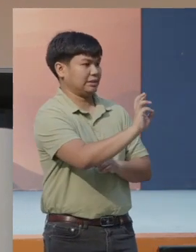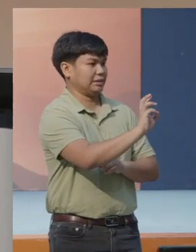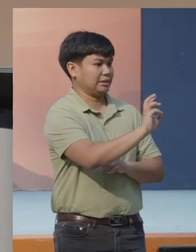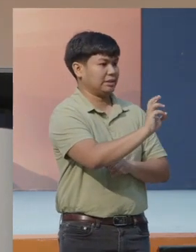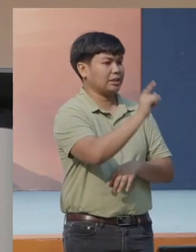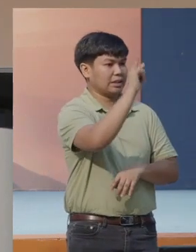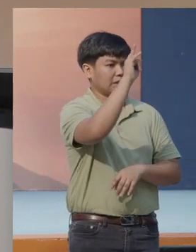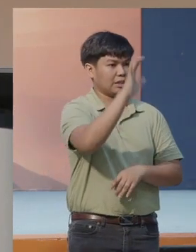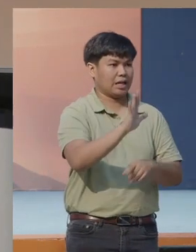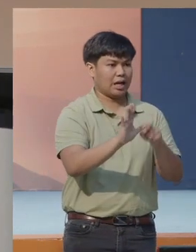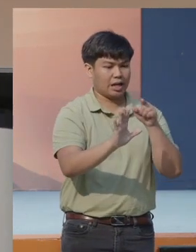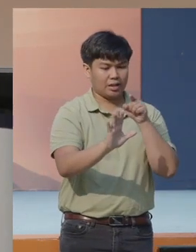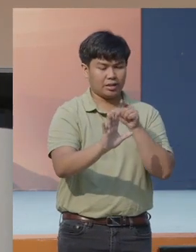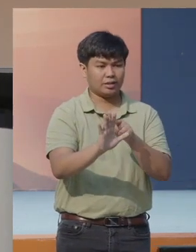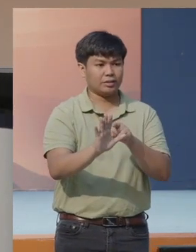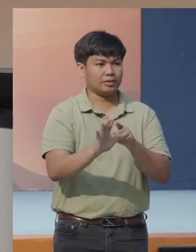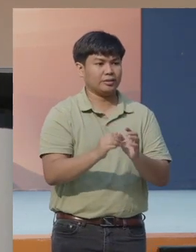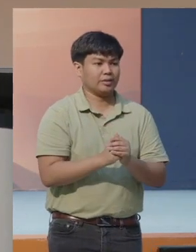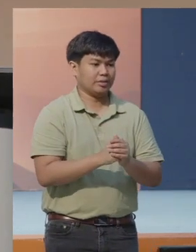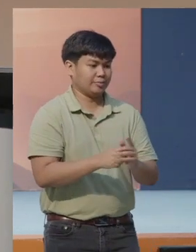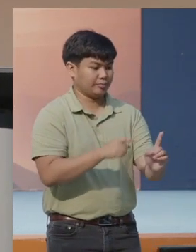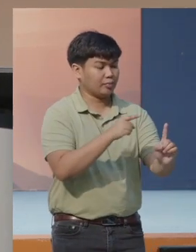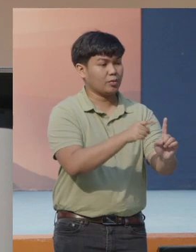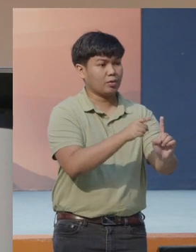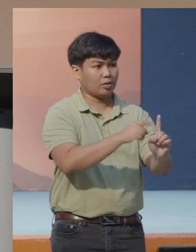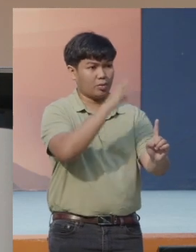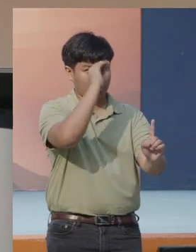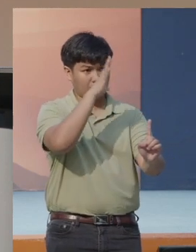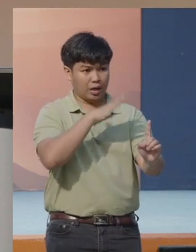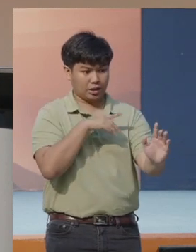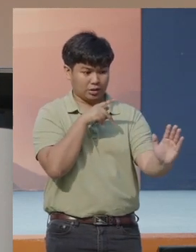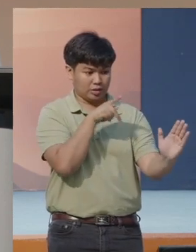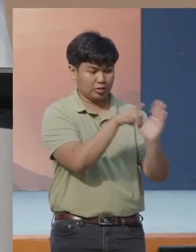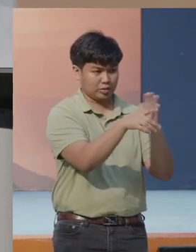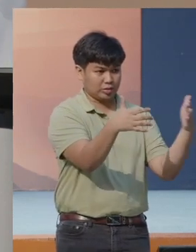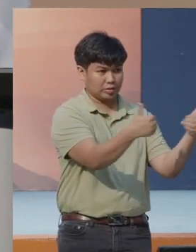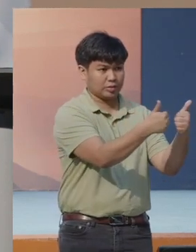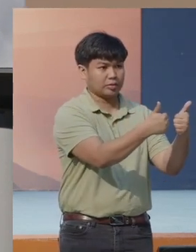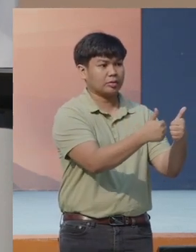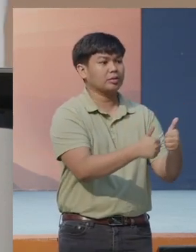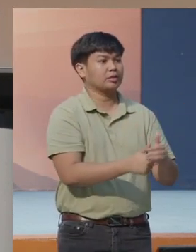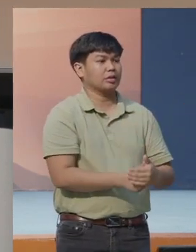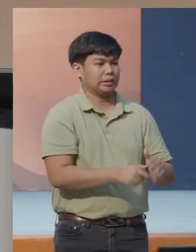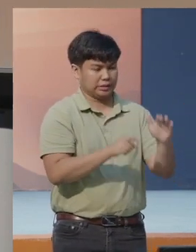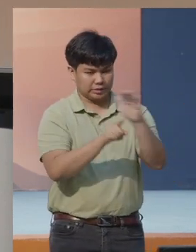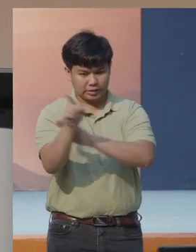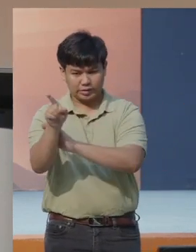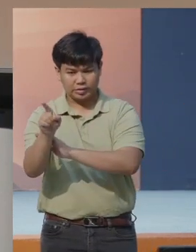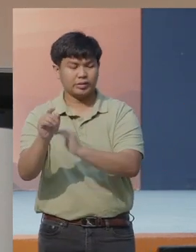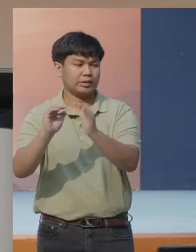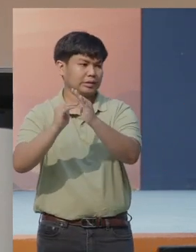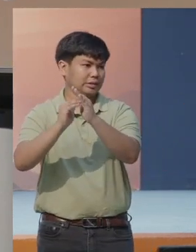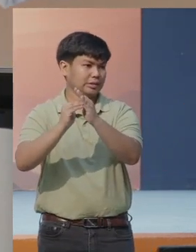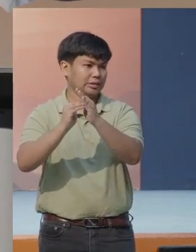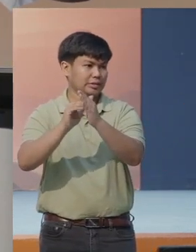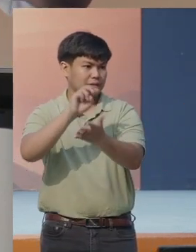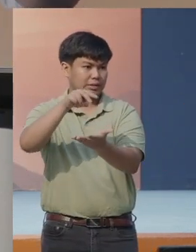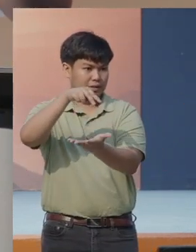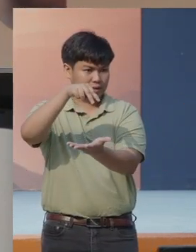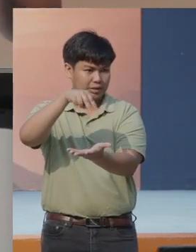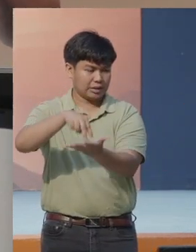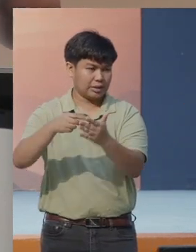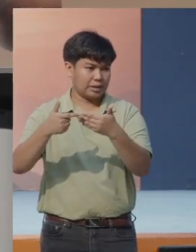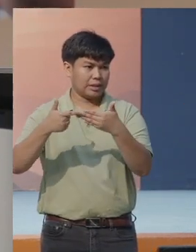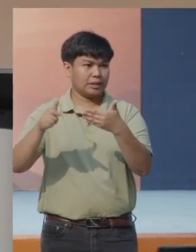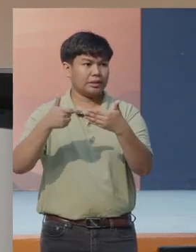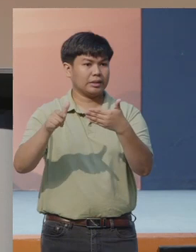He, pertaining to the manslayer or yung nakapatay, shall flee to one of those cities and shall stand at the entrance of the gate